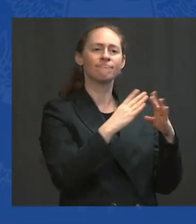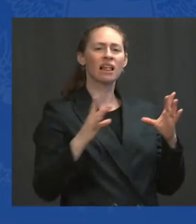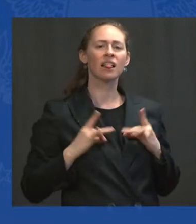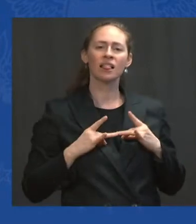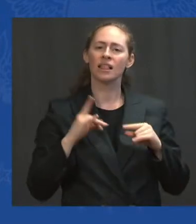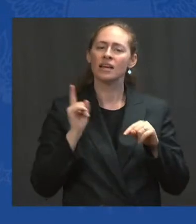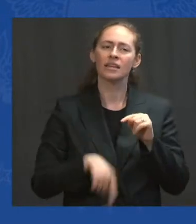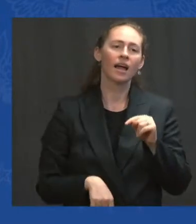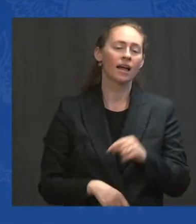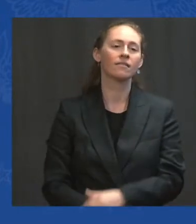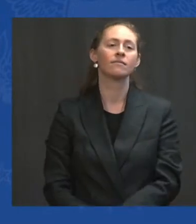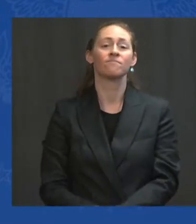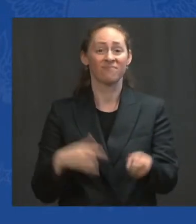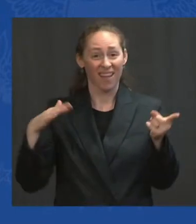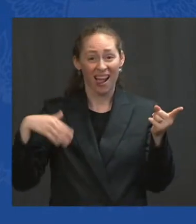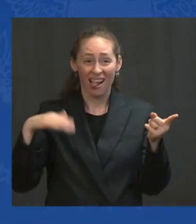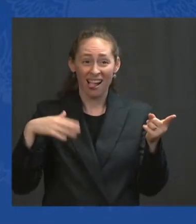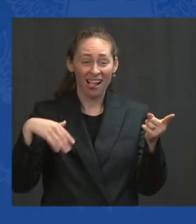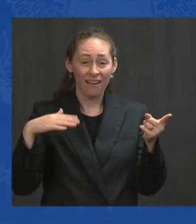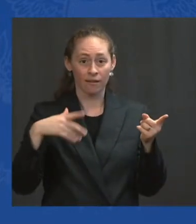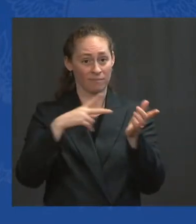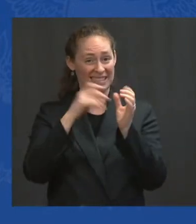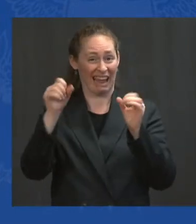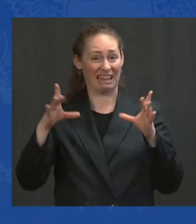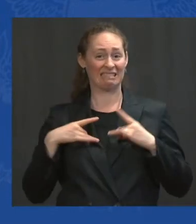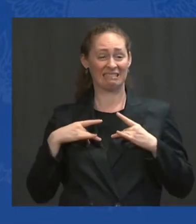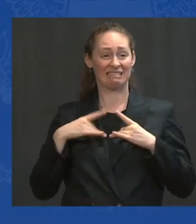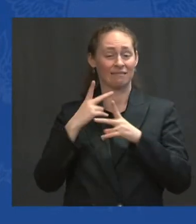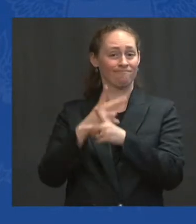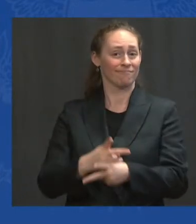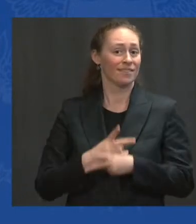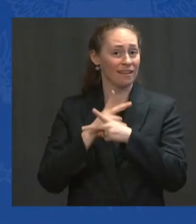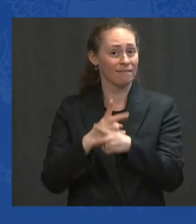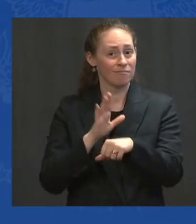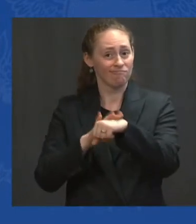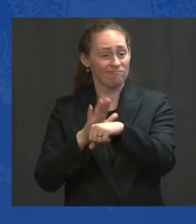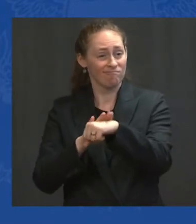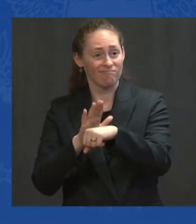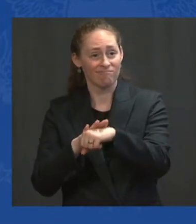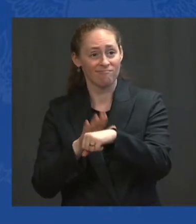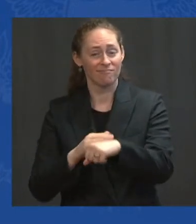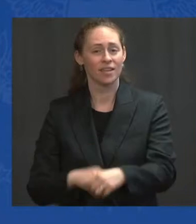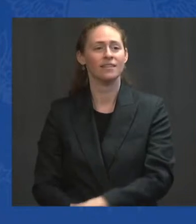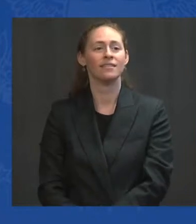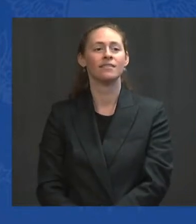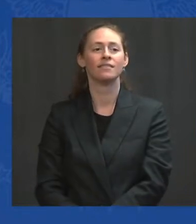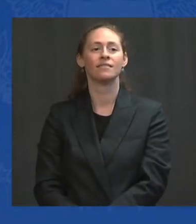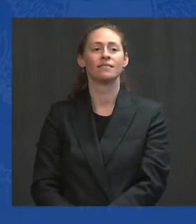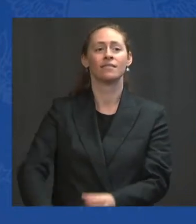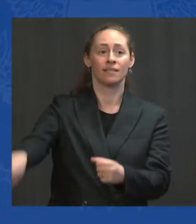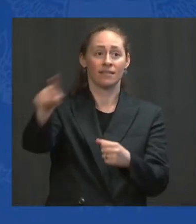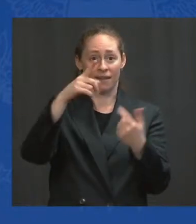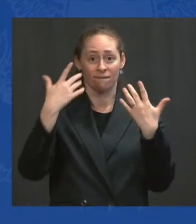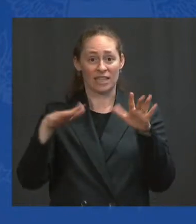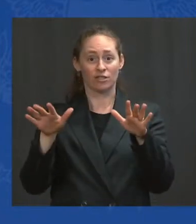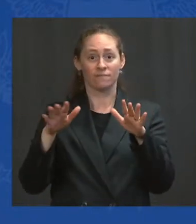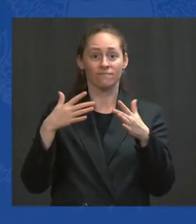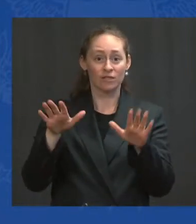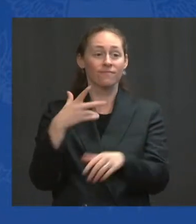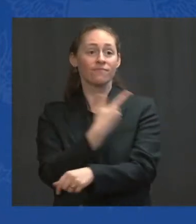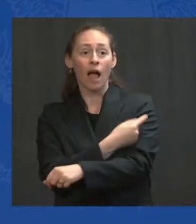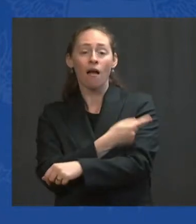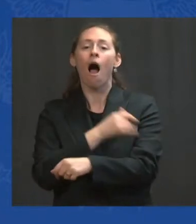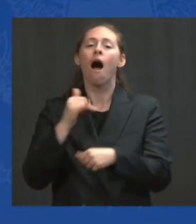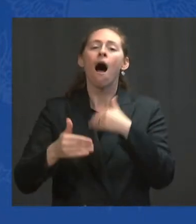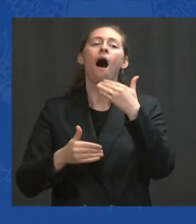vaccinated are not protected. So every individual that we vaccinate is a step forward, and across the